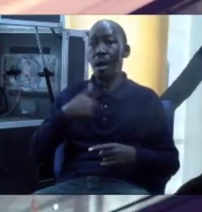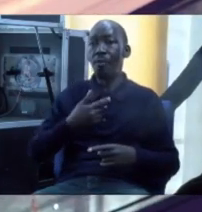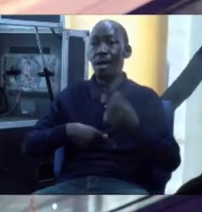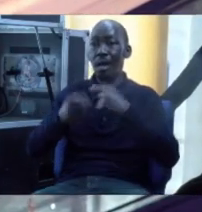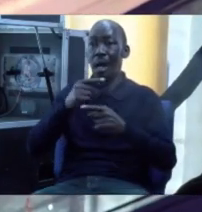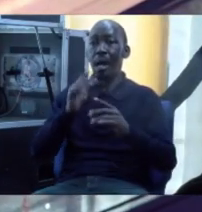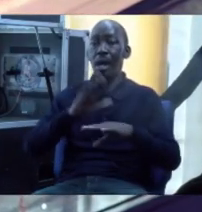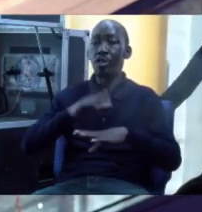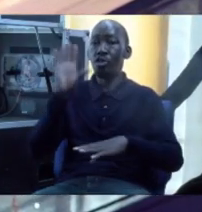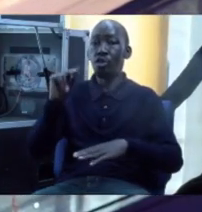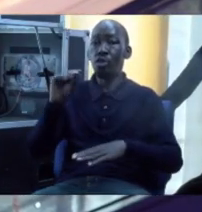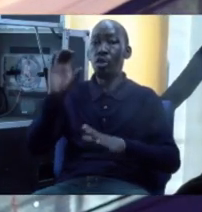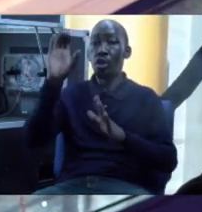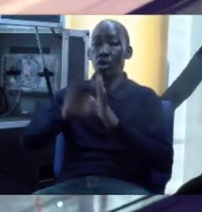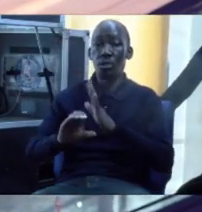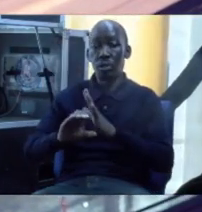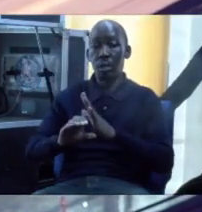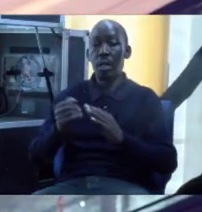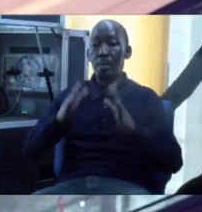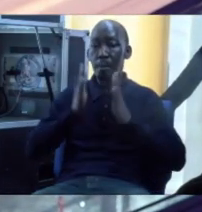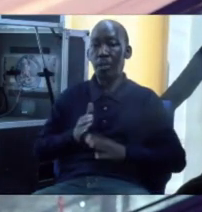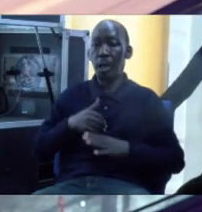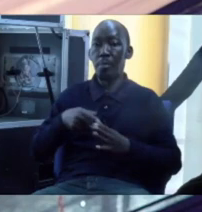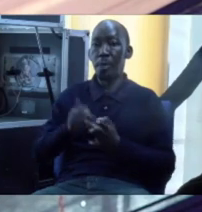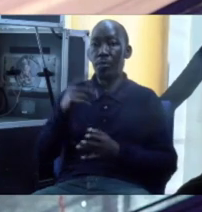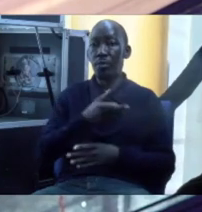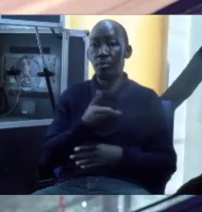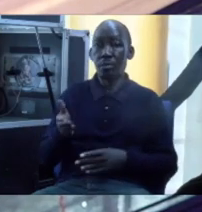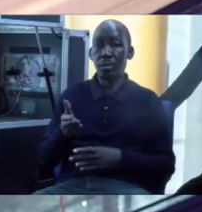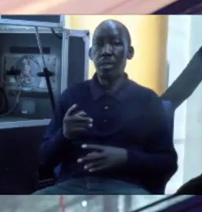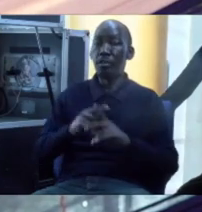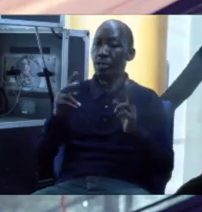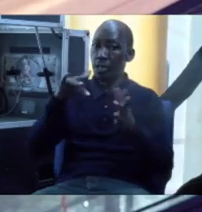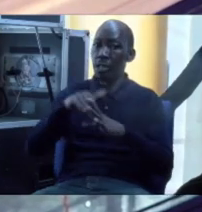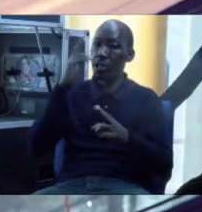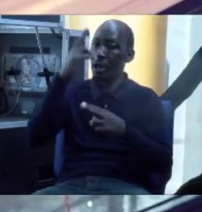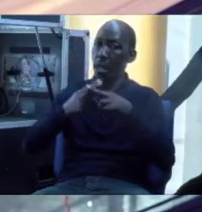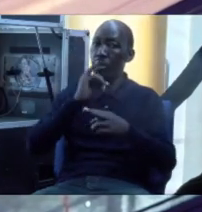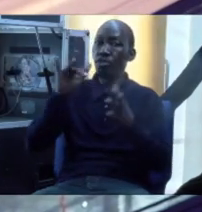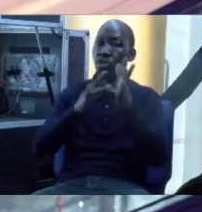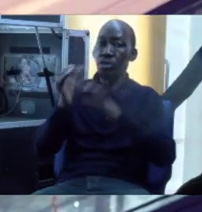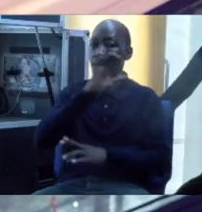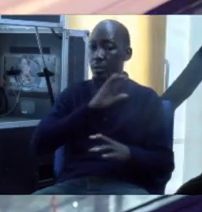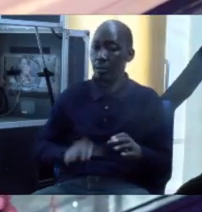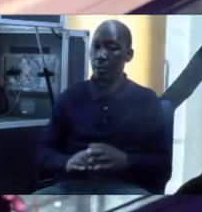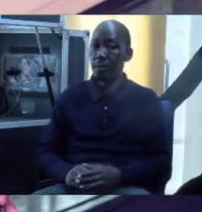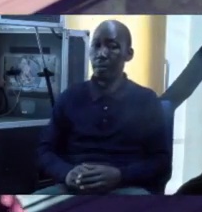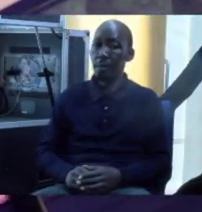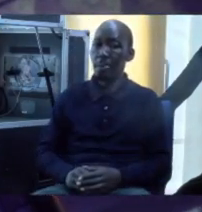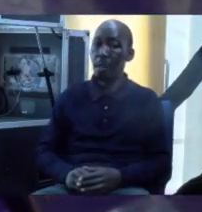cost. Haziji kwa gharama yoyote. But there's someone who paid for them. Lakini kuna aliyelipia gharama. His name is Jesus Christ. Jina lake ni Yesu Kristo.